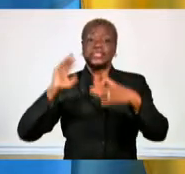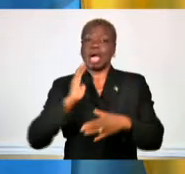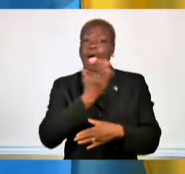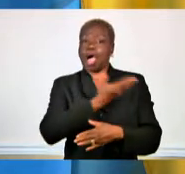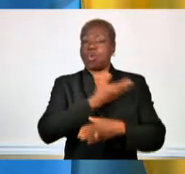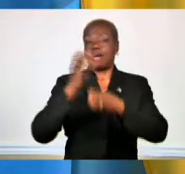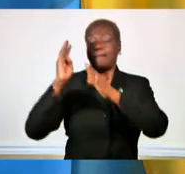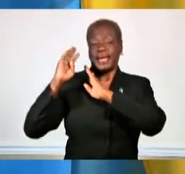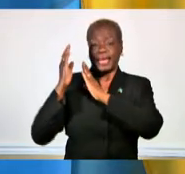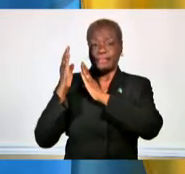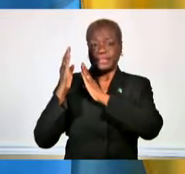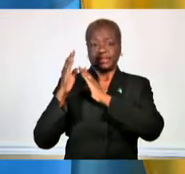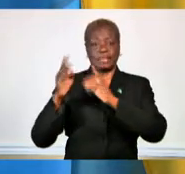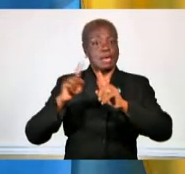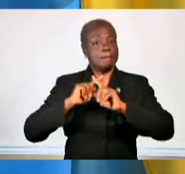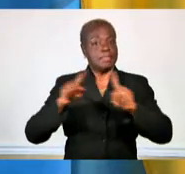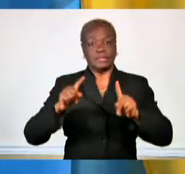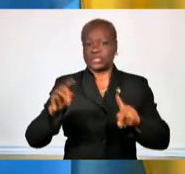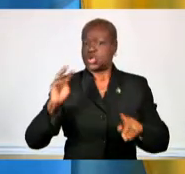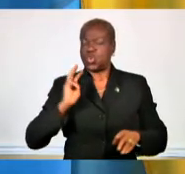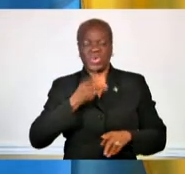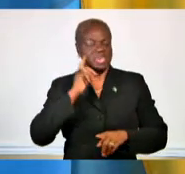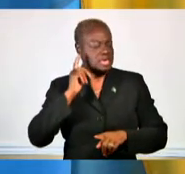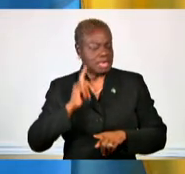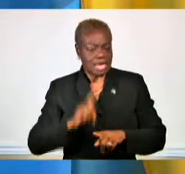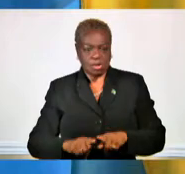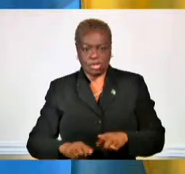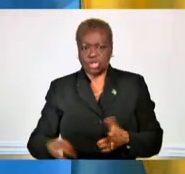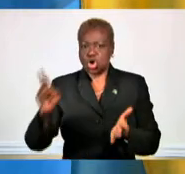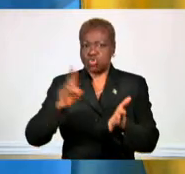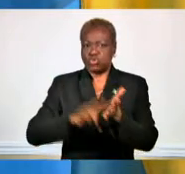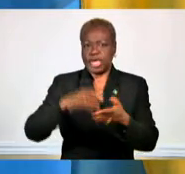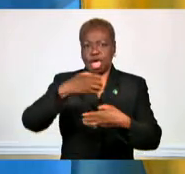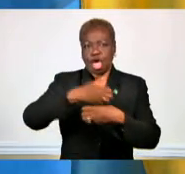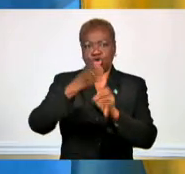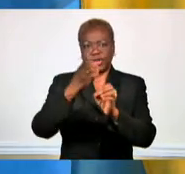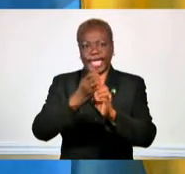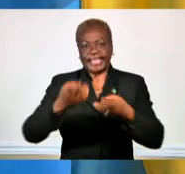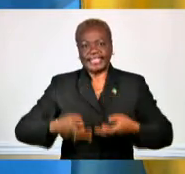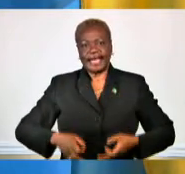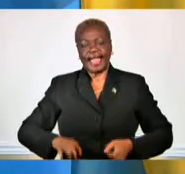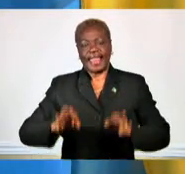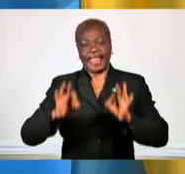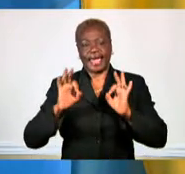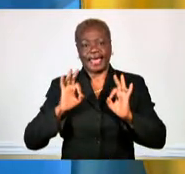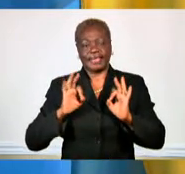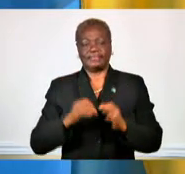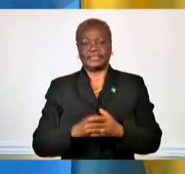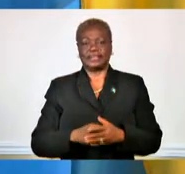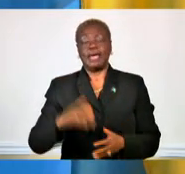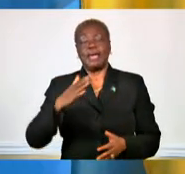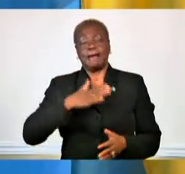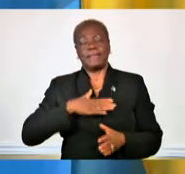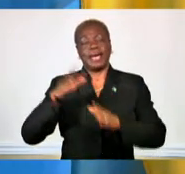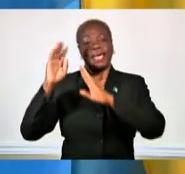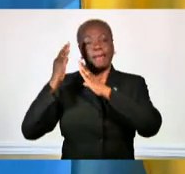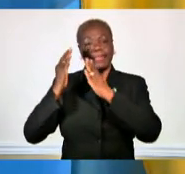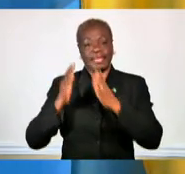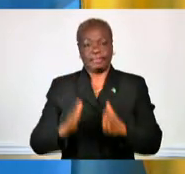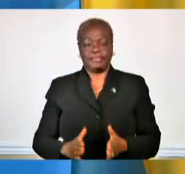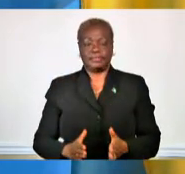Bahamas, but we cannot recreate lives. My fellow Bahamians,